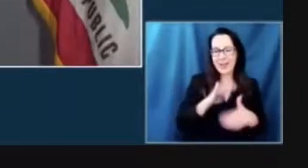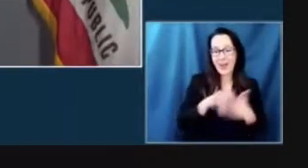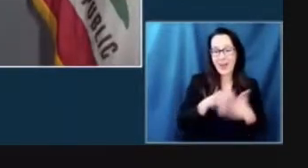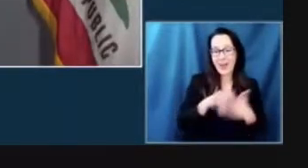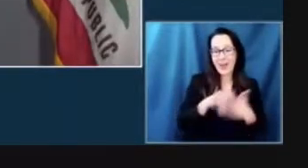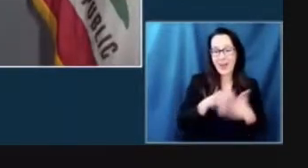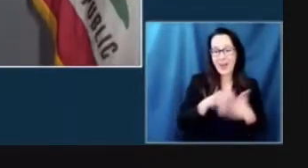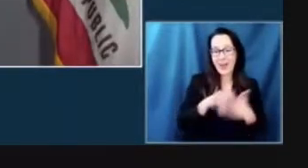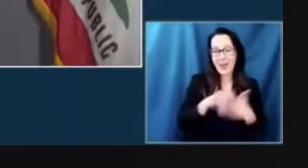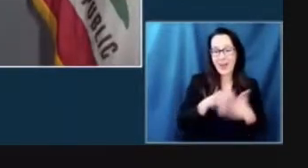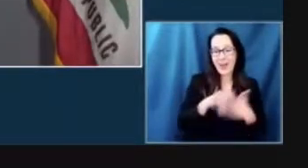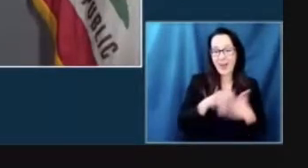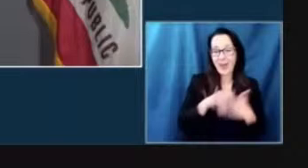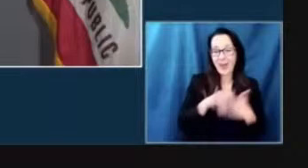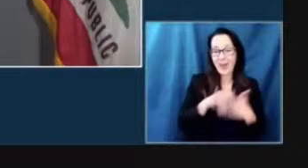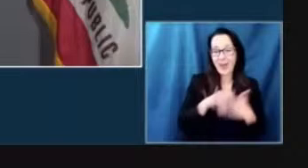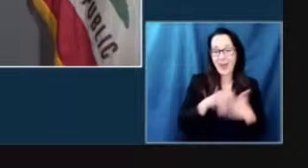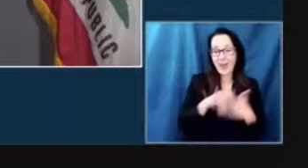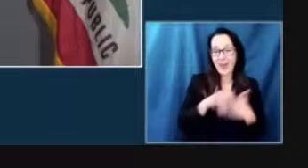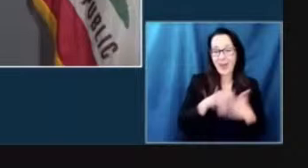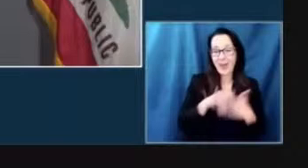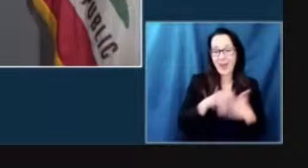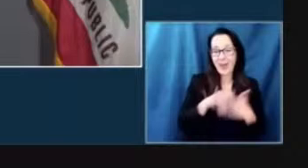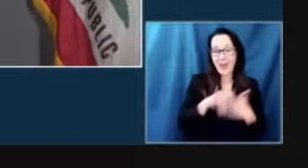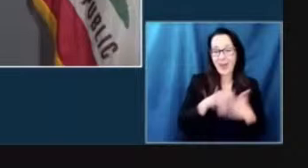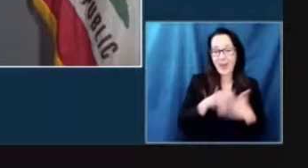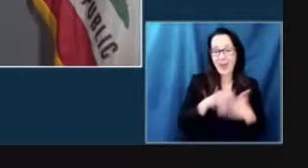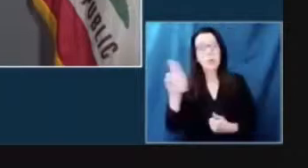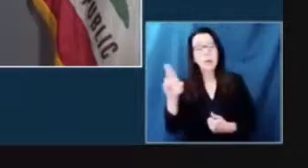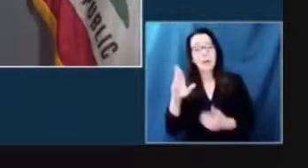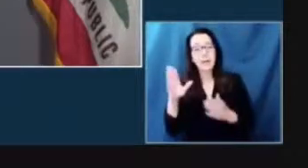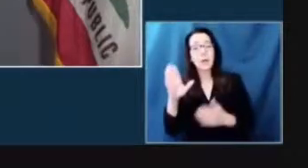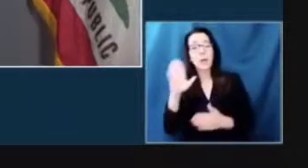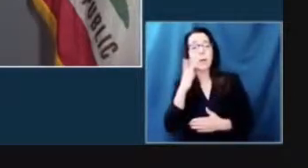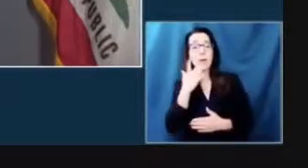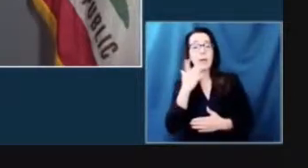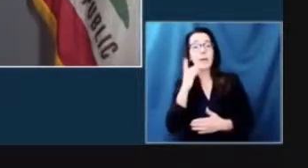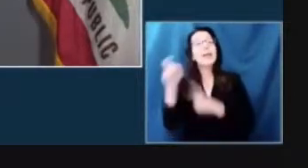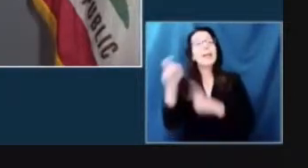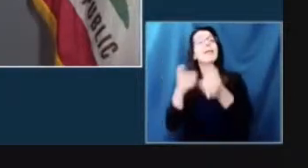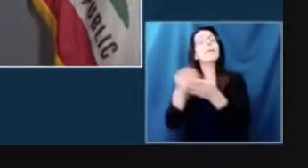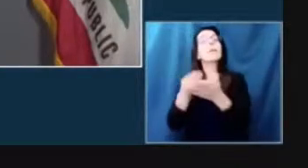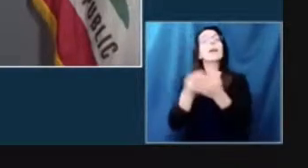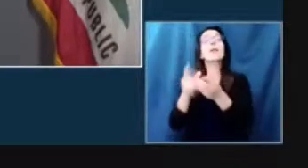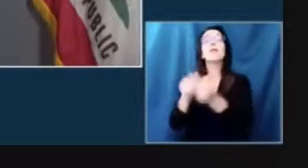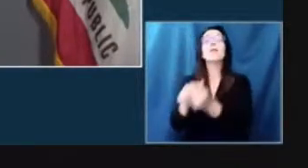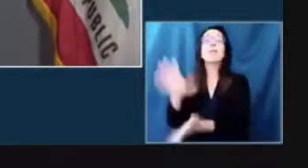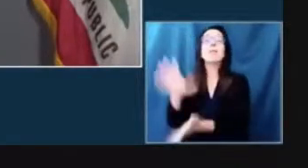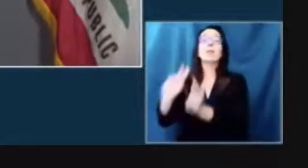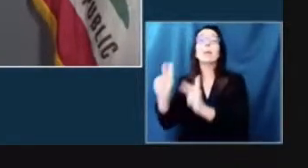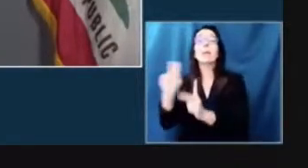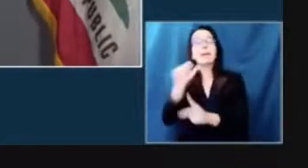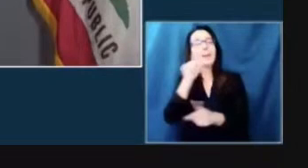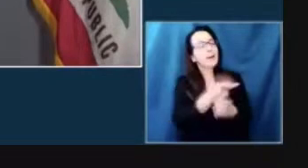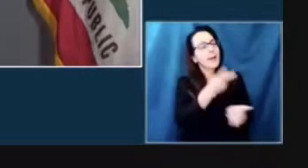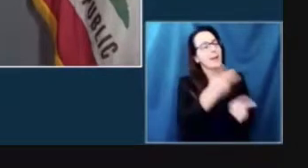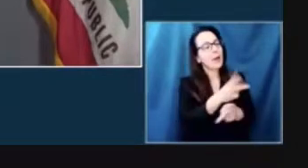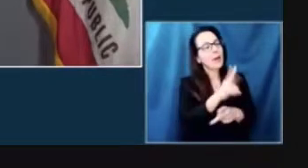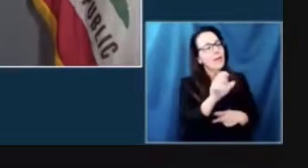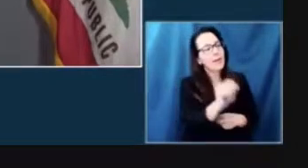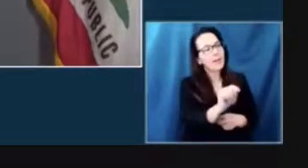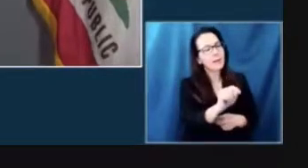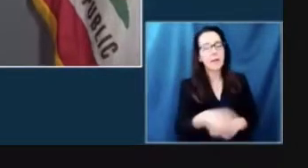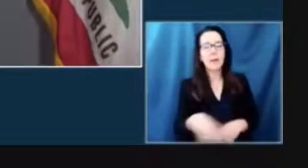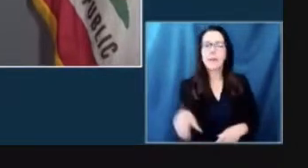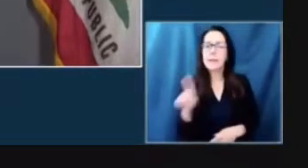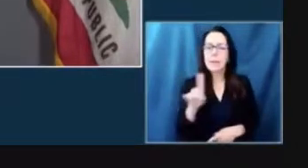veterans. So to Republicans who would rather give handouts to the rich than care for our veterans, Democrats have a message